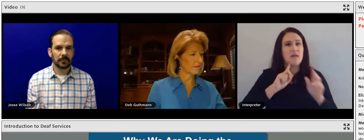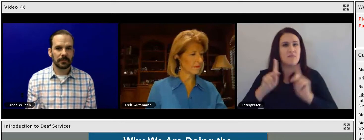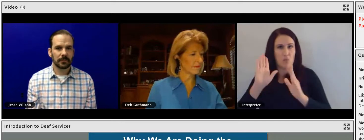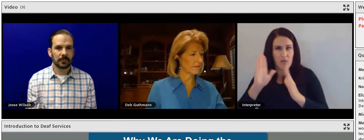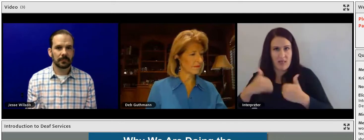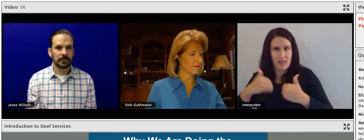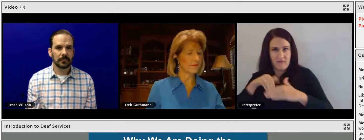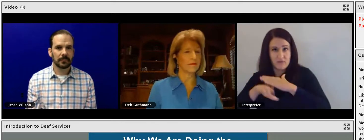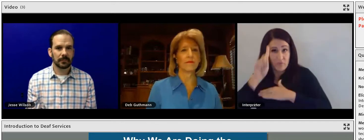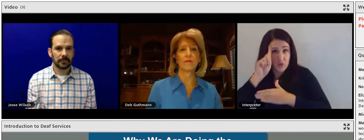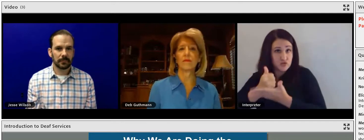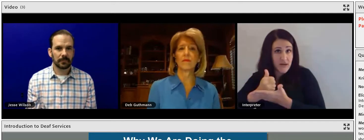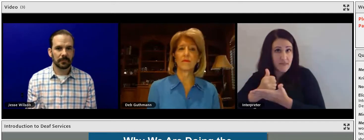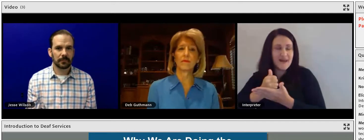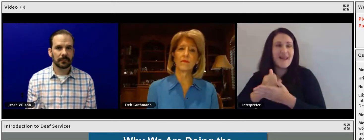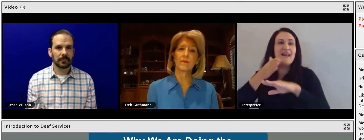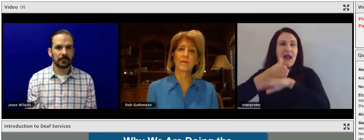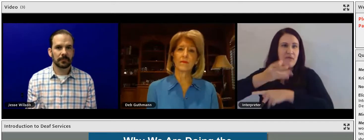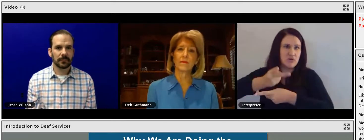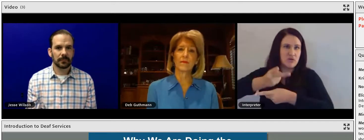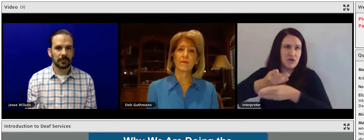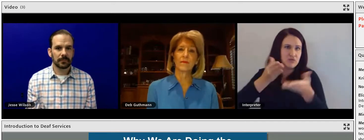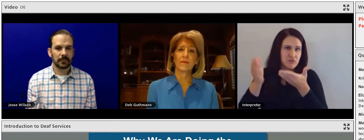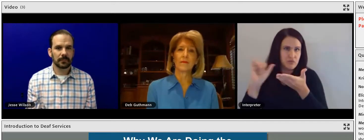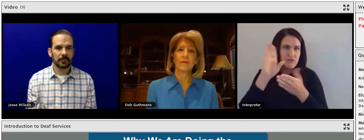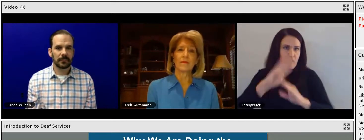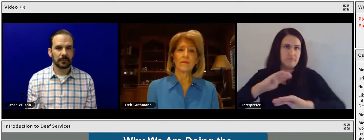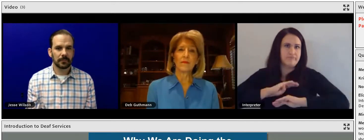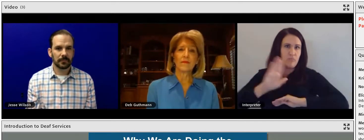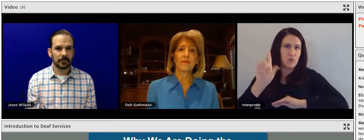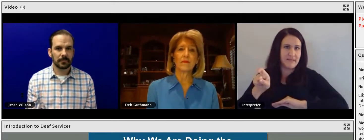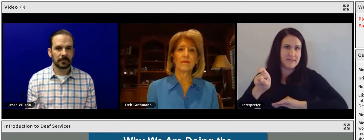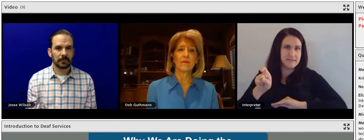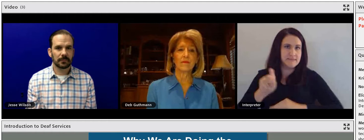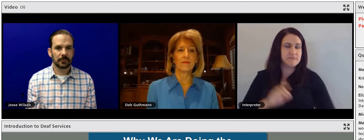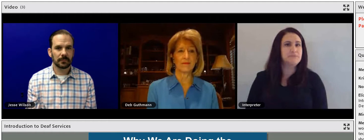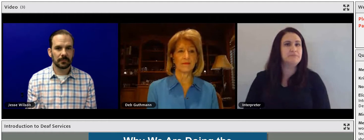treatment and to aftercare services that meet their needs.